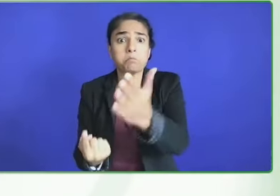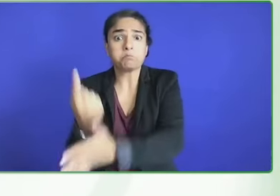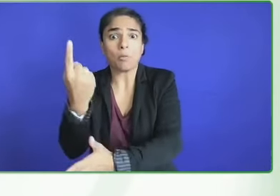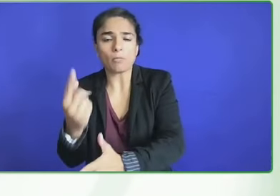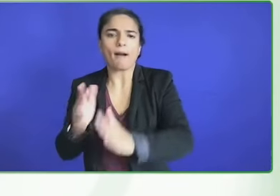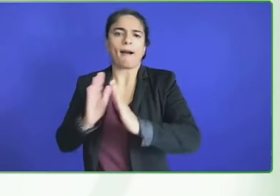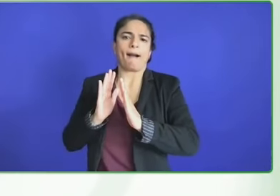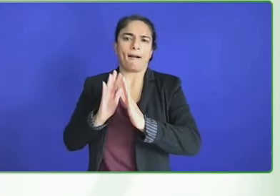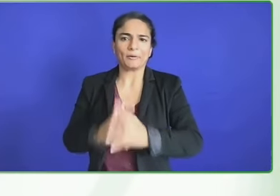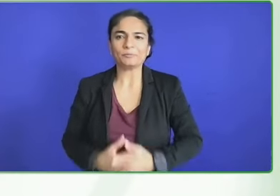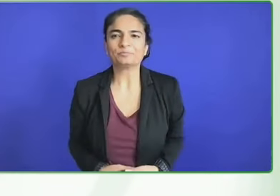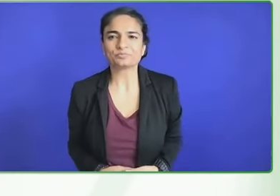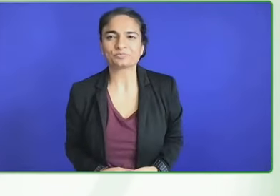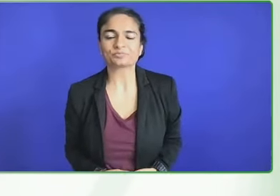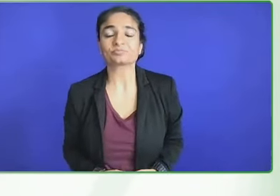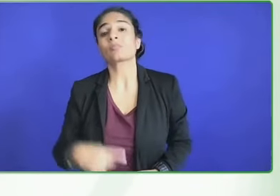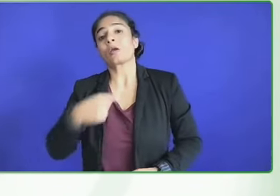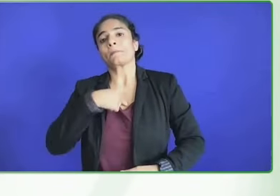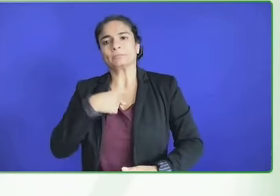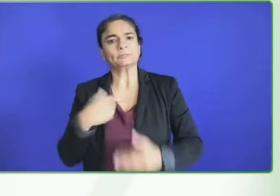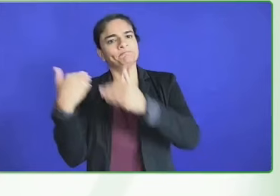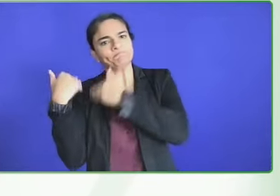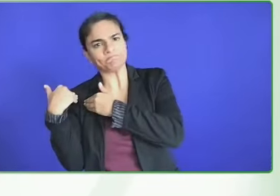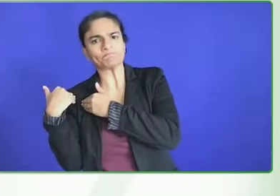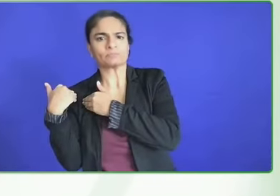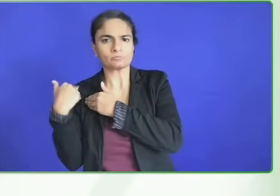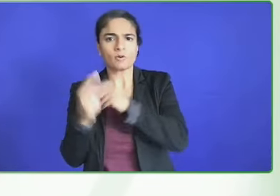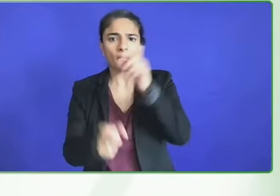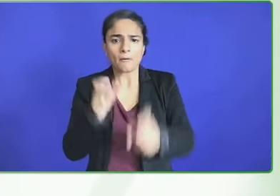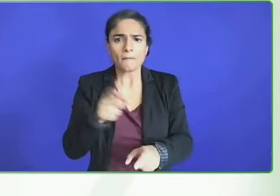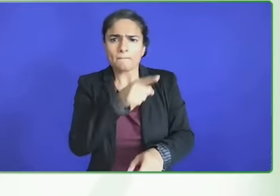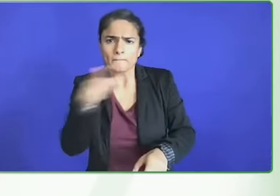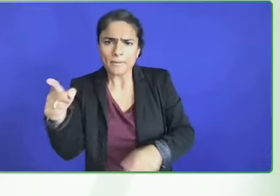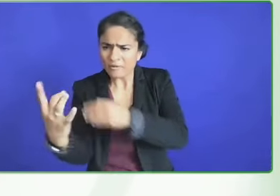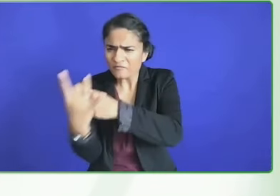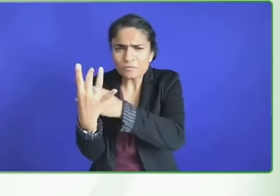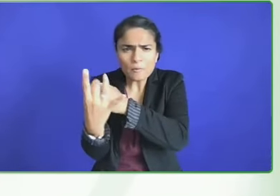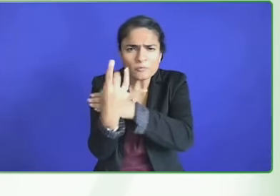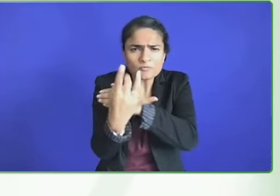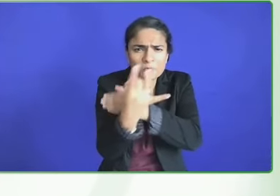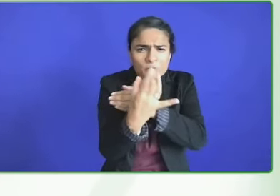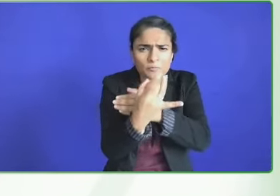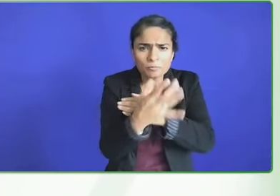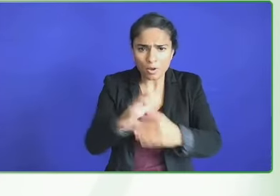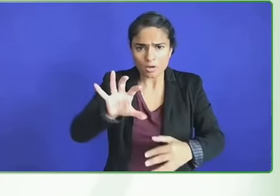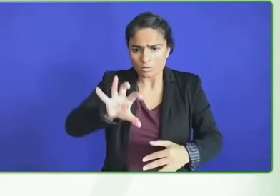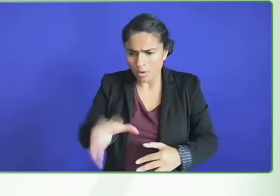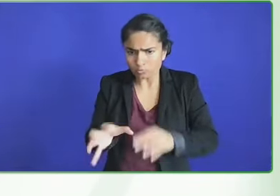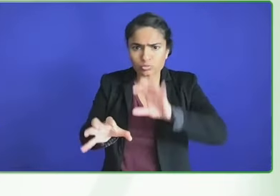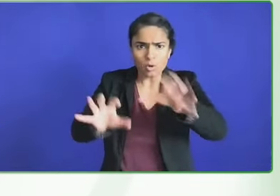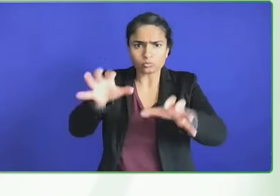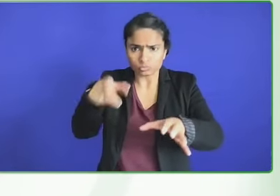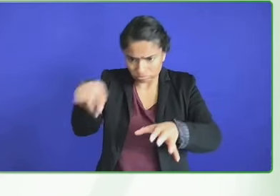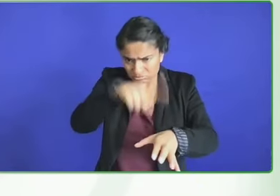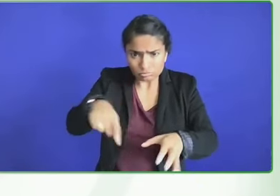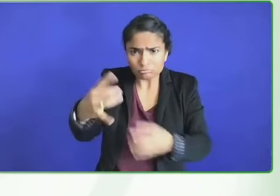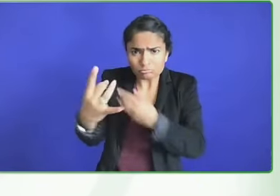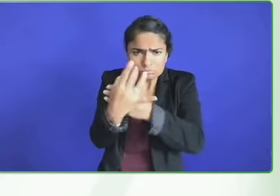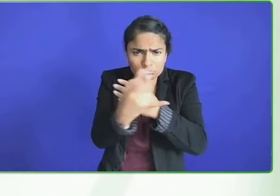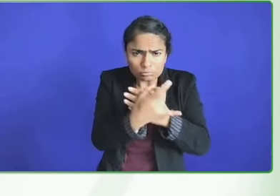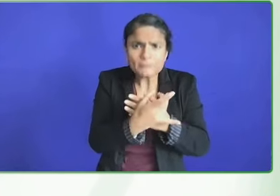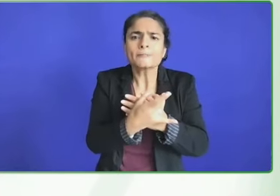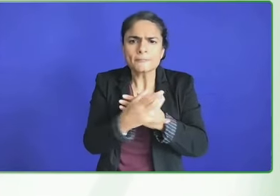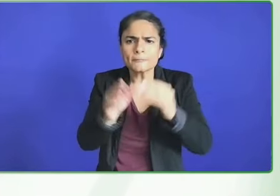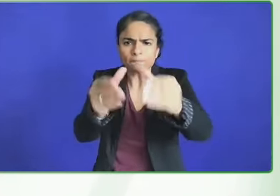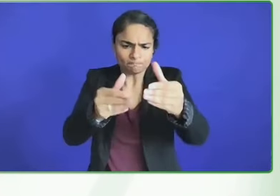benefit. These are still very early days for the Act, but we have momentum, and I look forward to discussing further and hearing